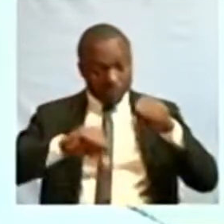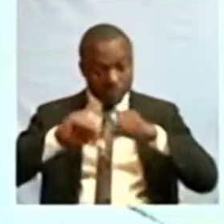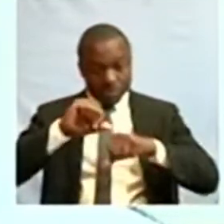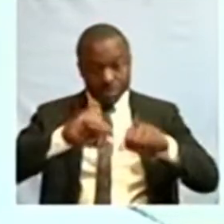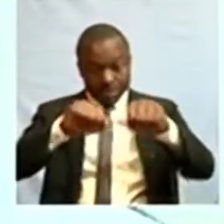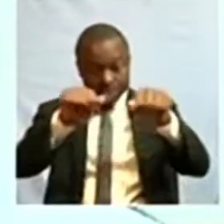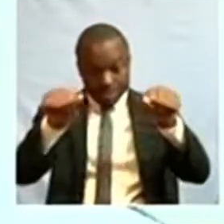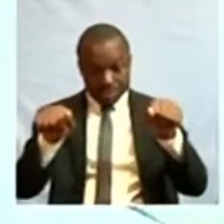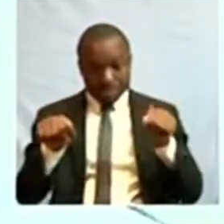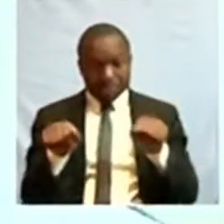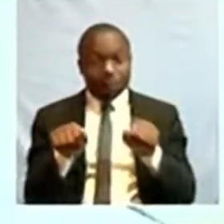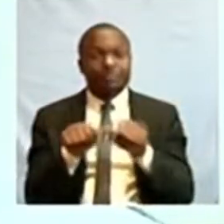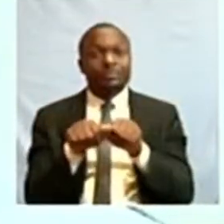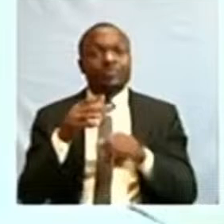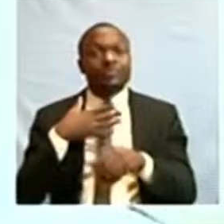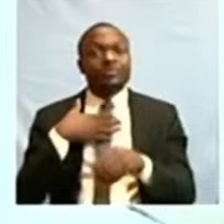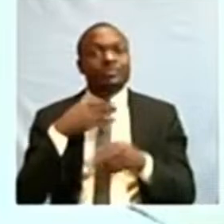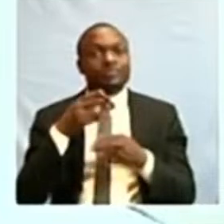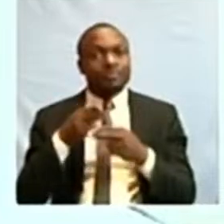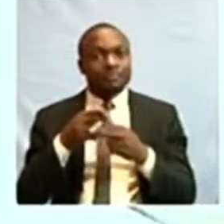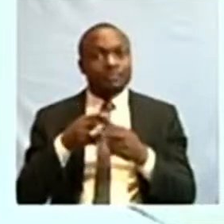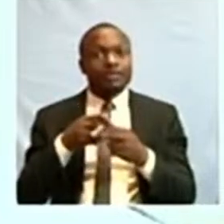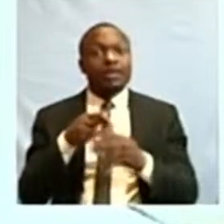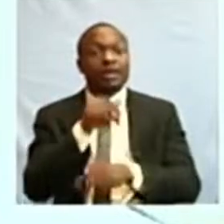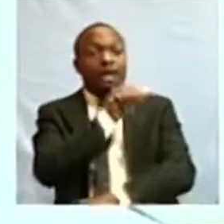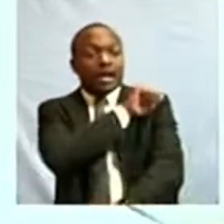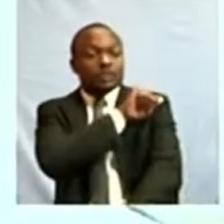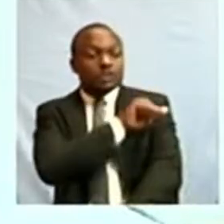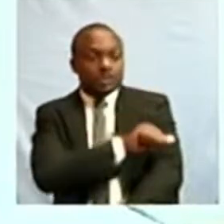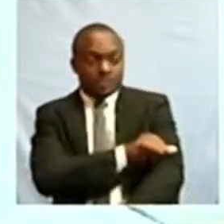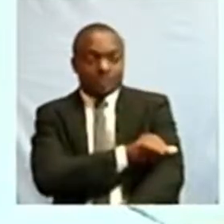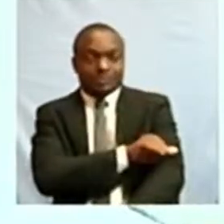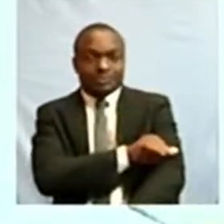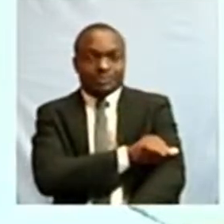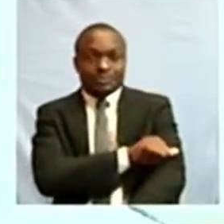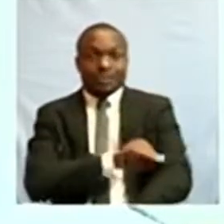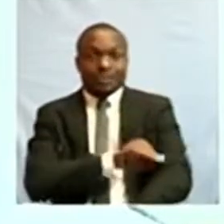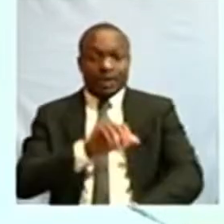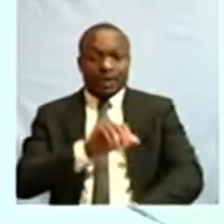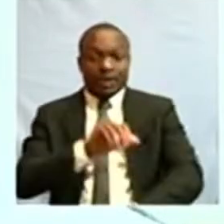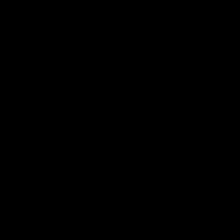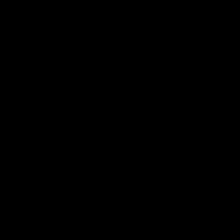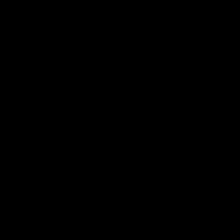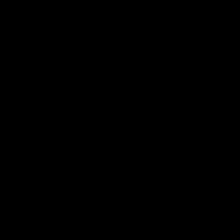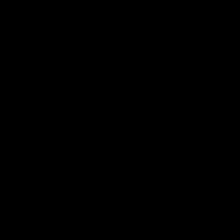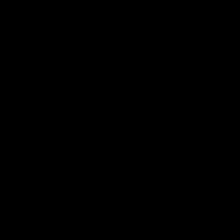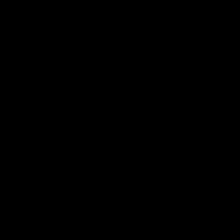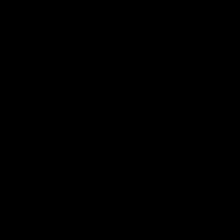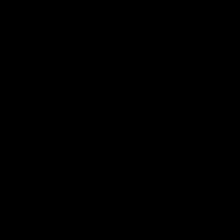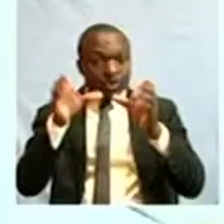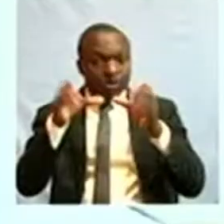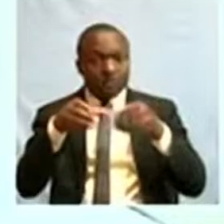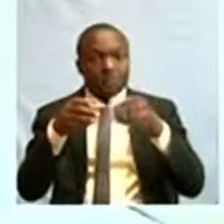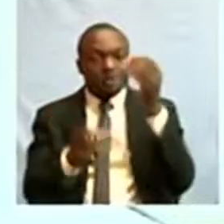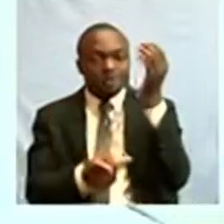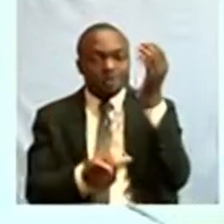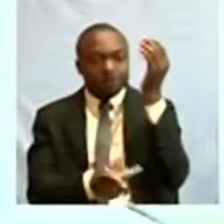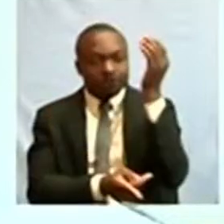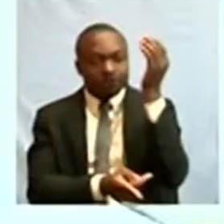General. My name is Angela Kawandami. I'm Permanent Secretary for Development and